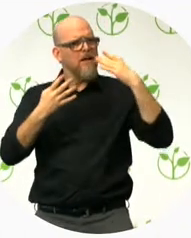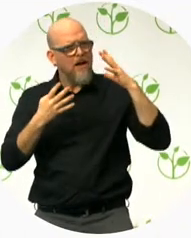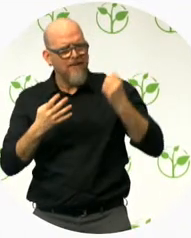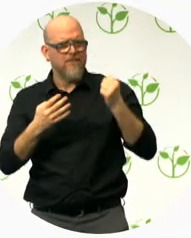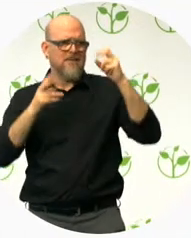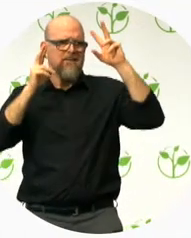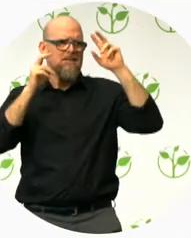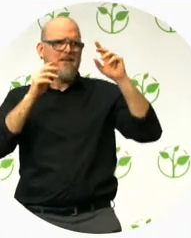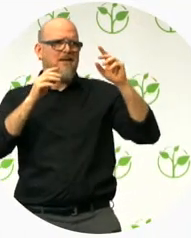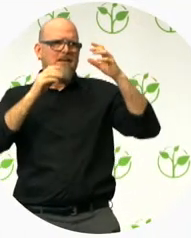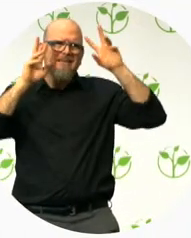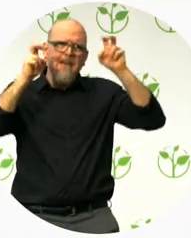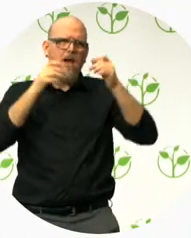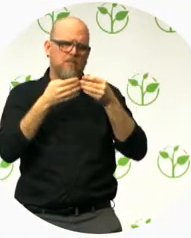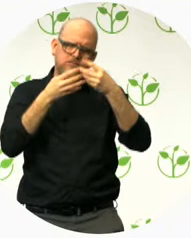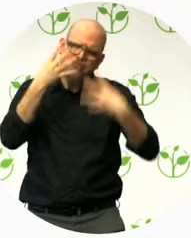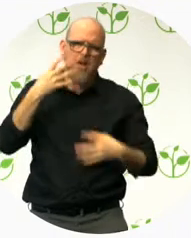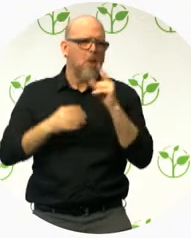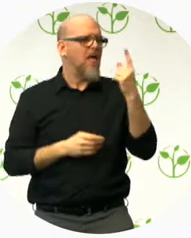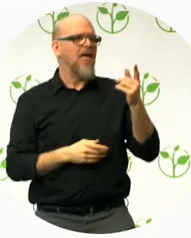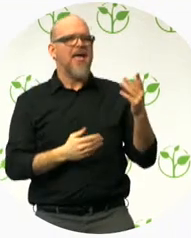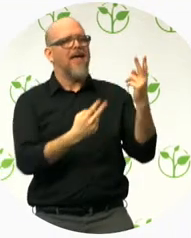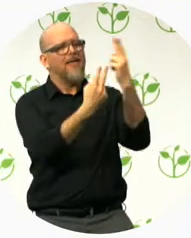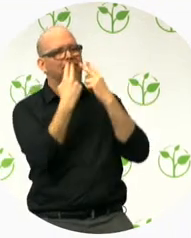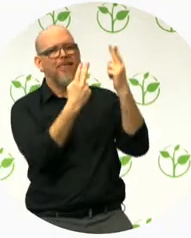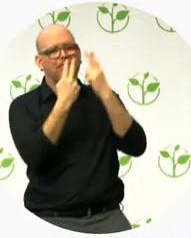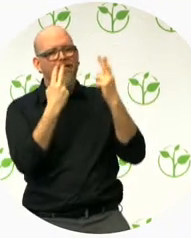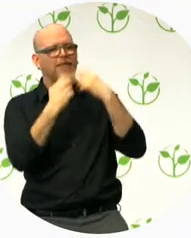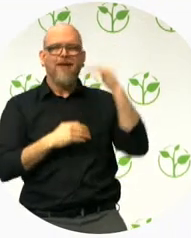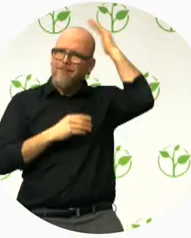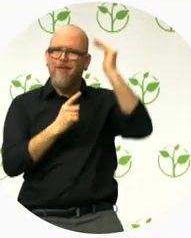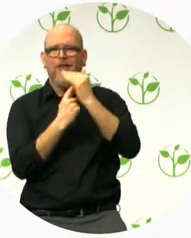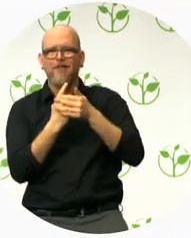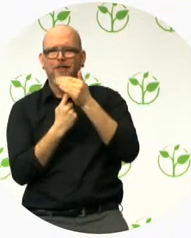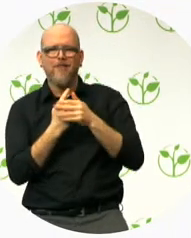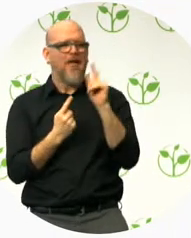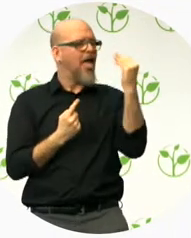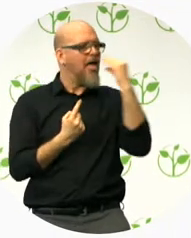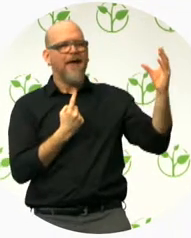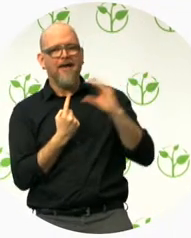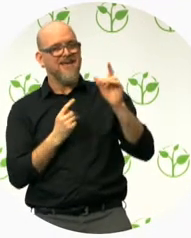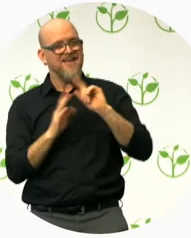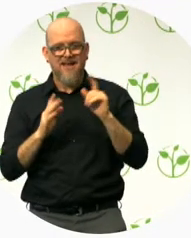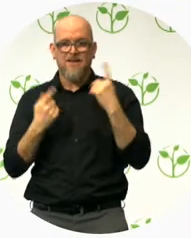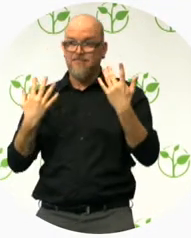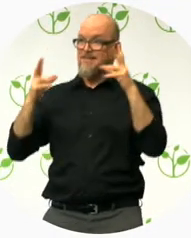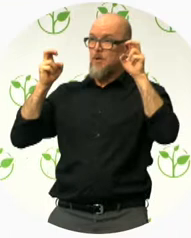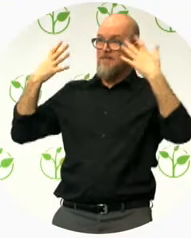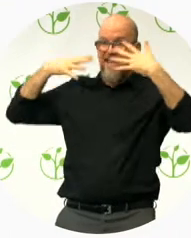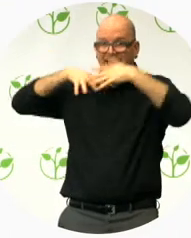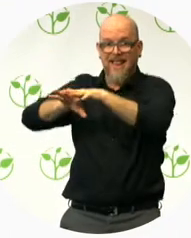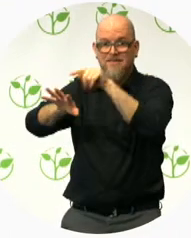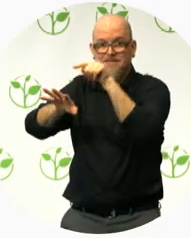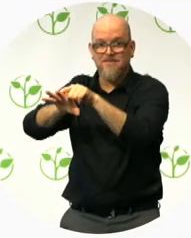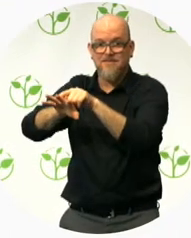plan for everybody. And I go back to the concept of mainstreaming. I'm not only talking about disability and persons with disabilities here.